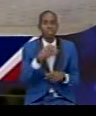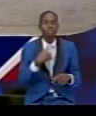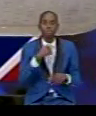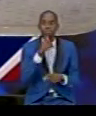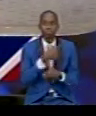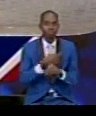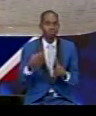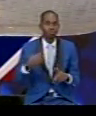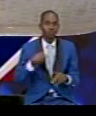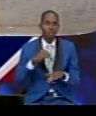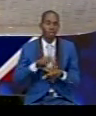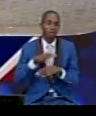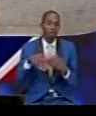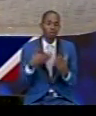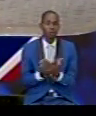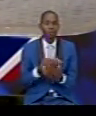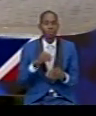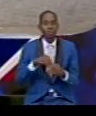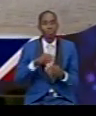at all